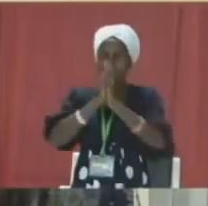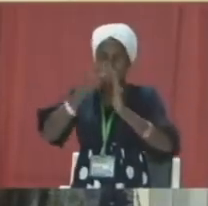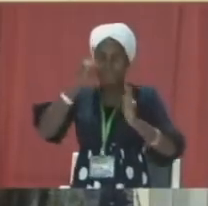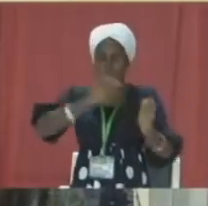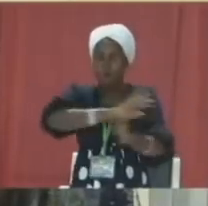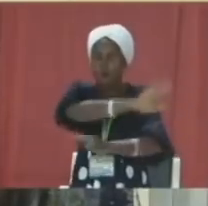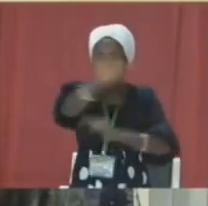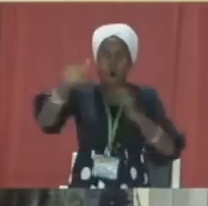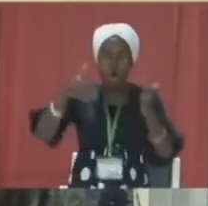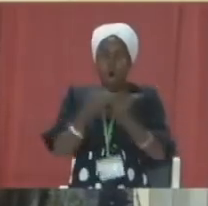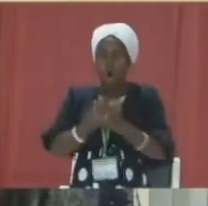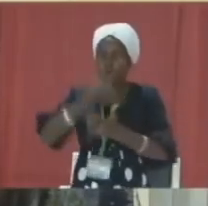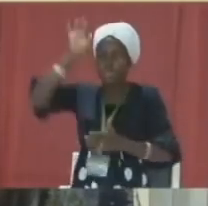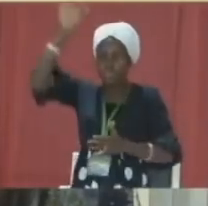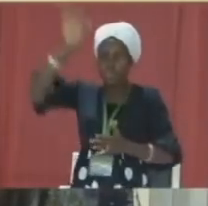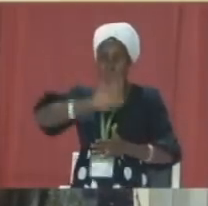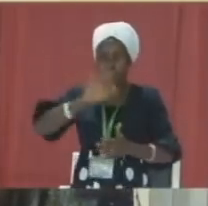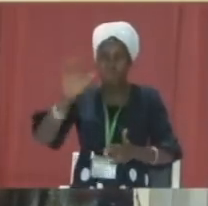the sound of my voice.